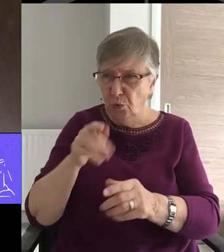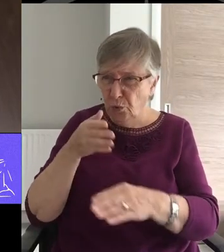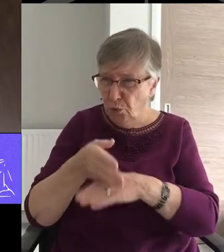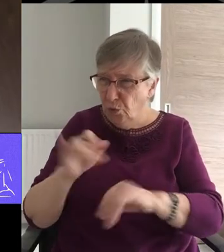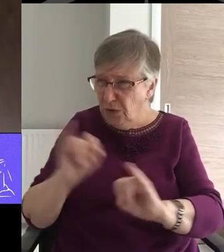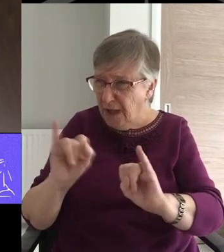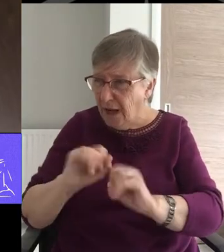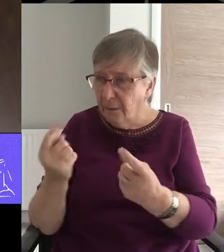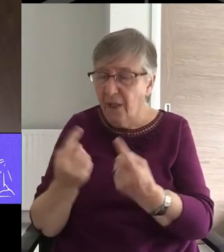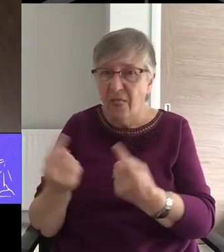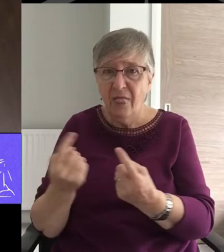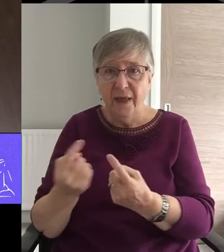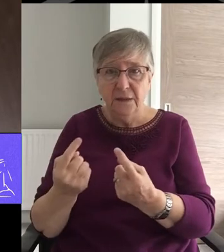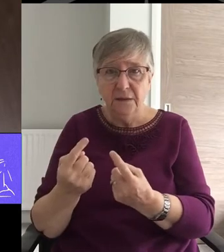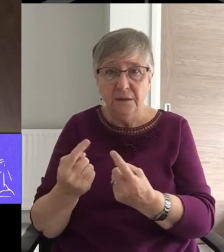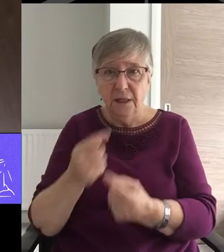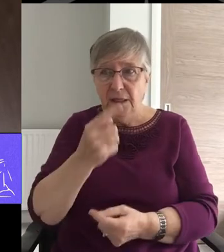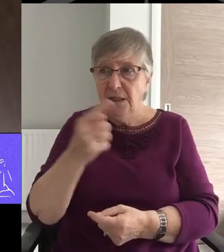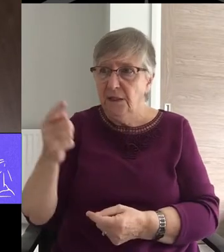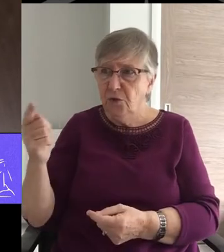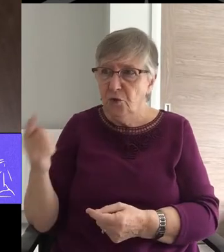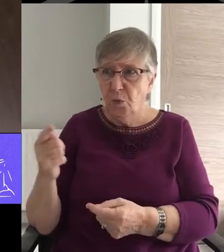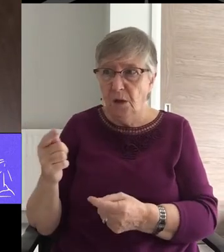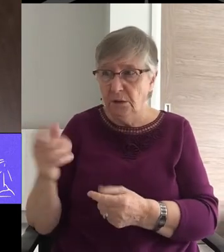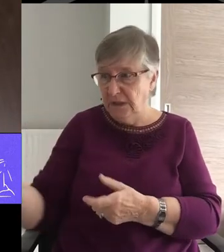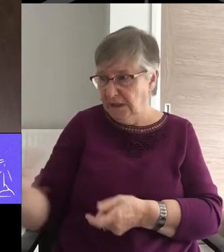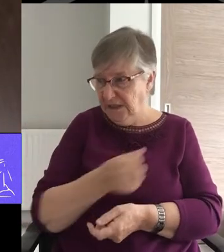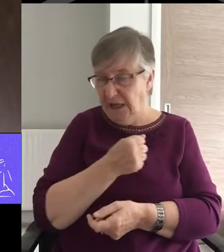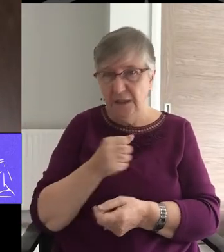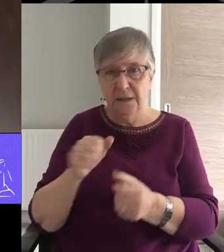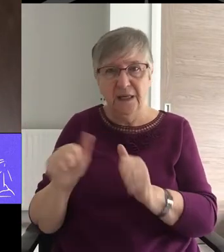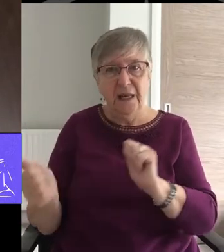detestable things, and each of you defiles his neighbour's wife.